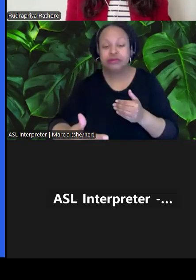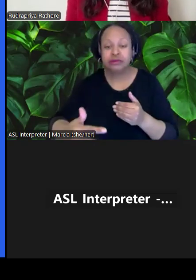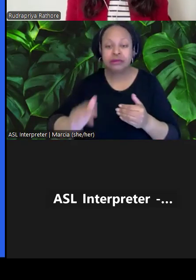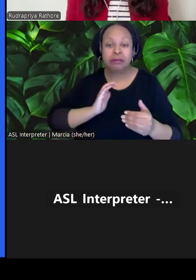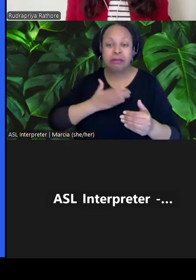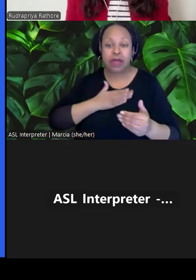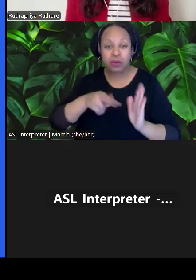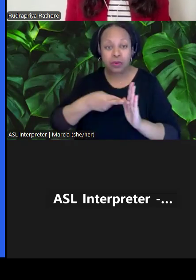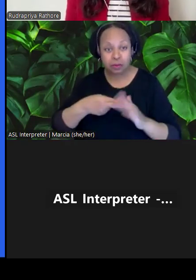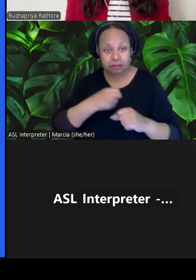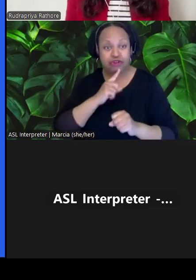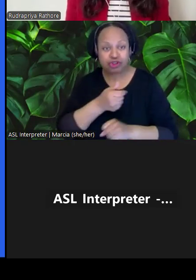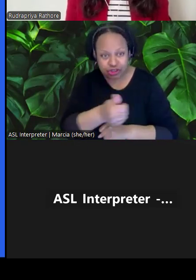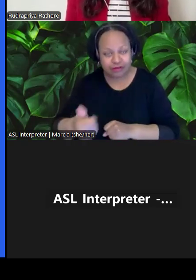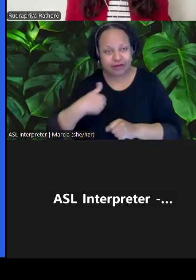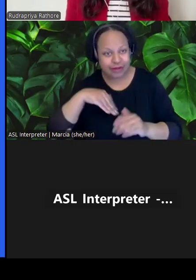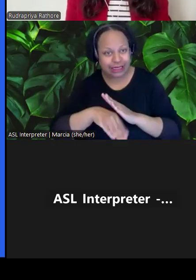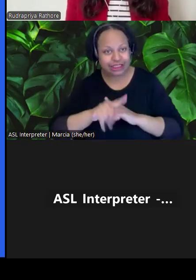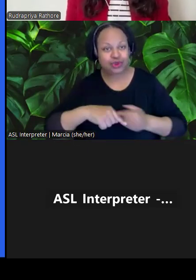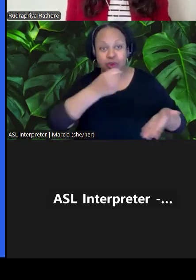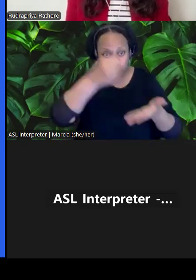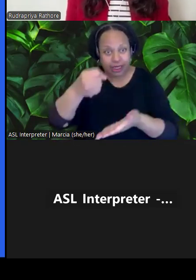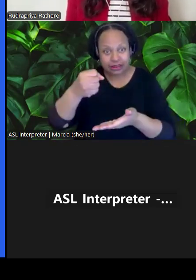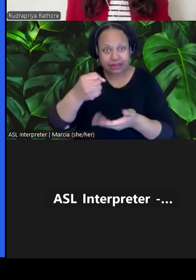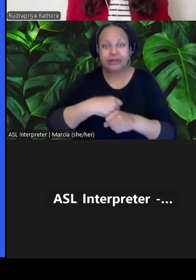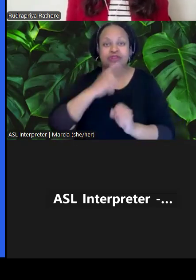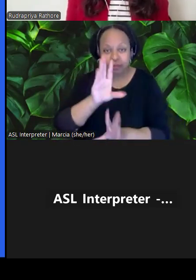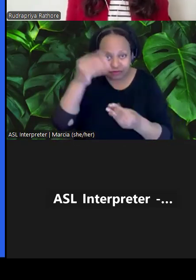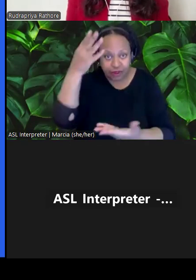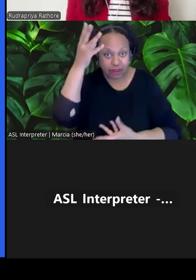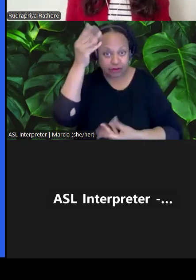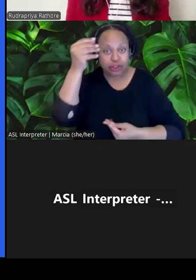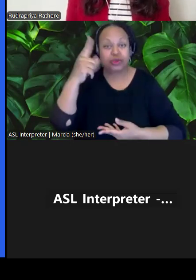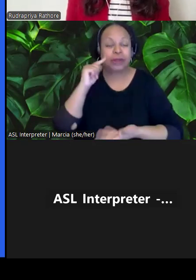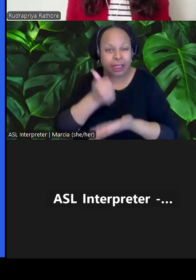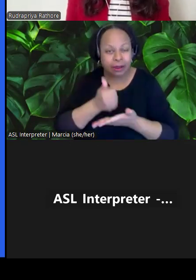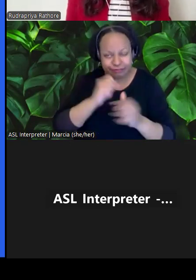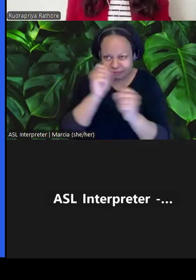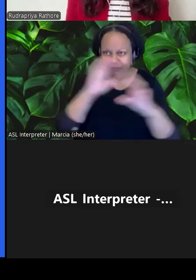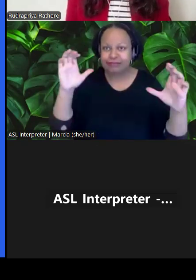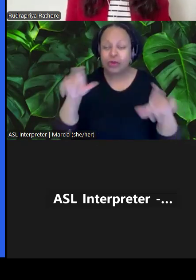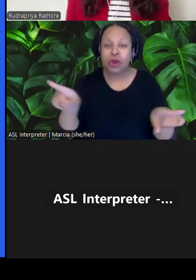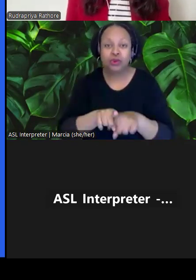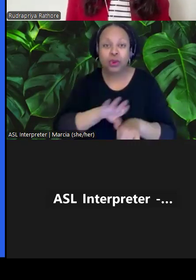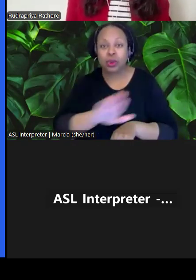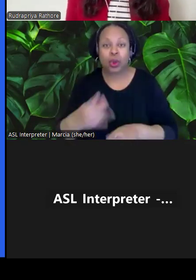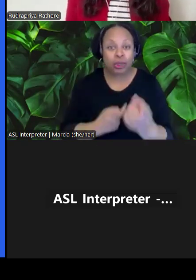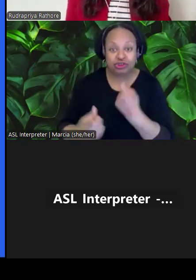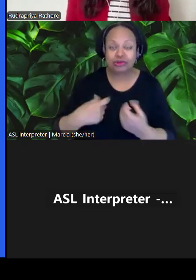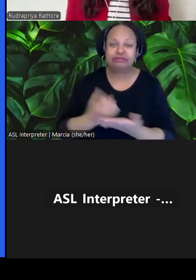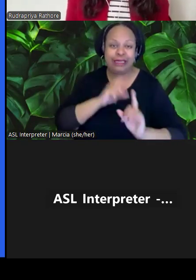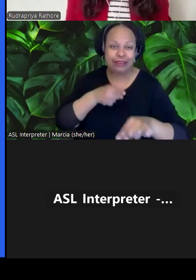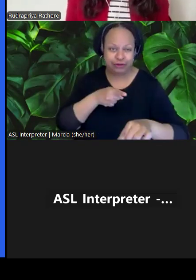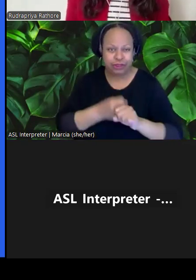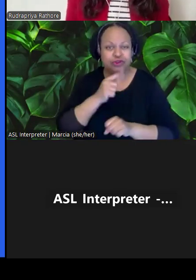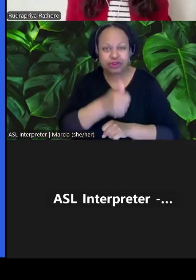these grants. I'm here to provide information that will hopefully be helpful to you and also to answer your questions and make sure you have